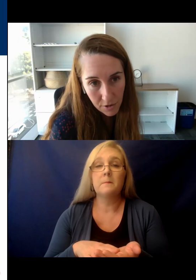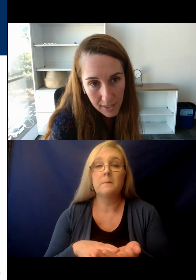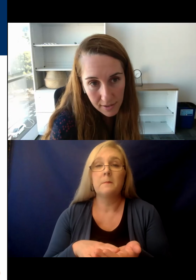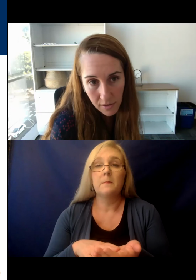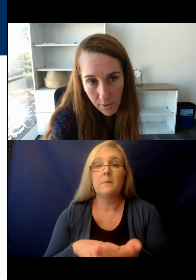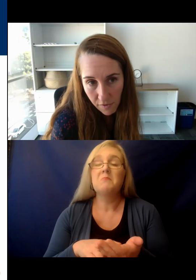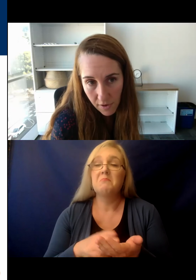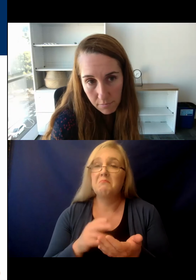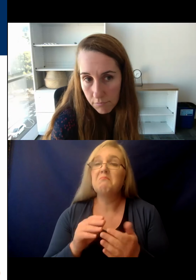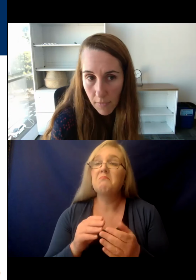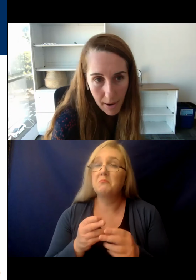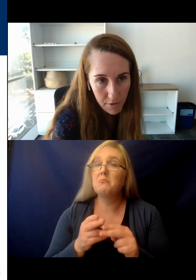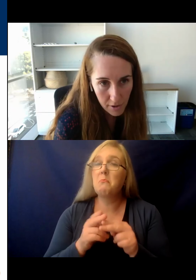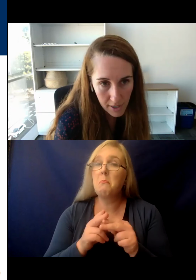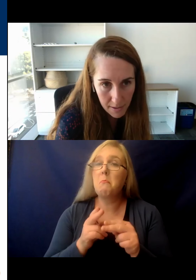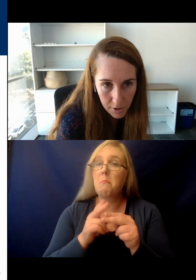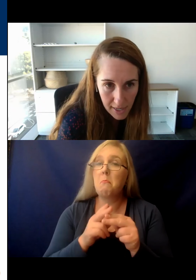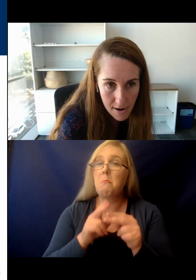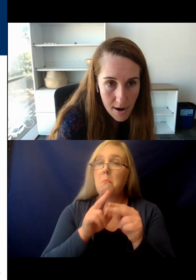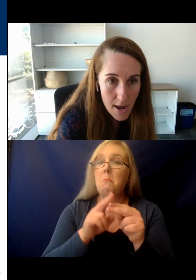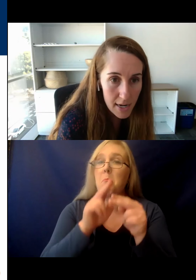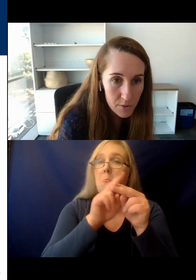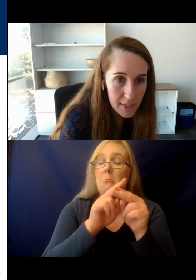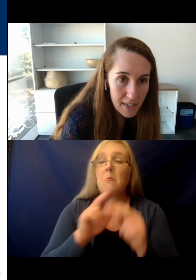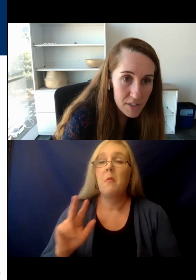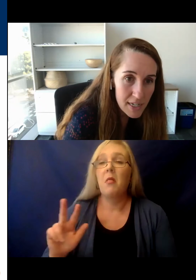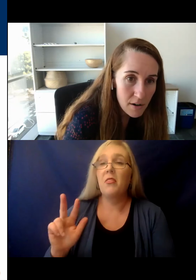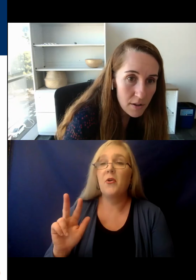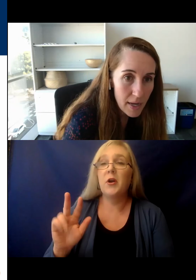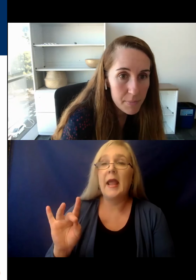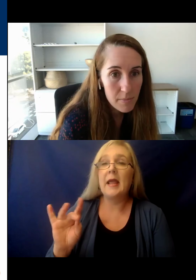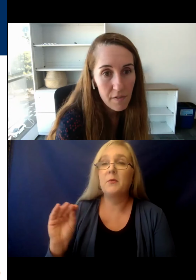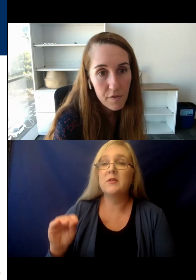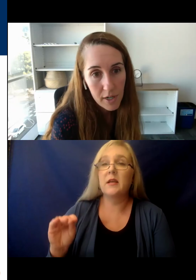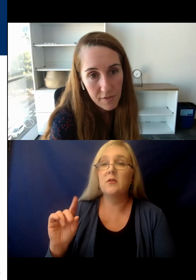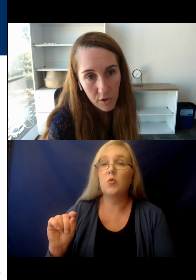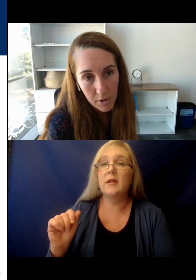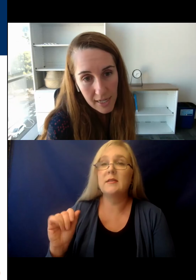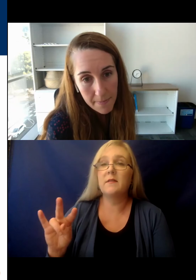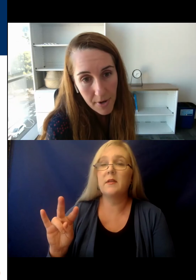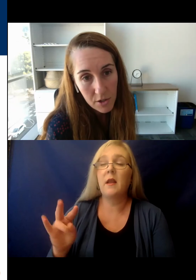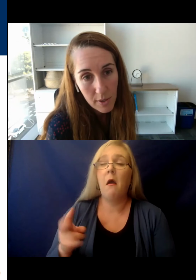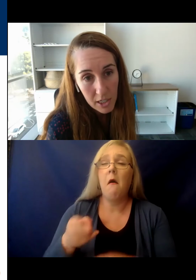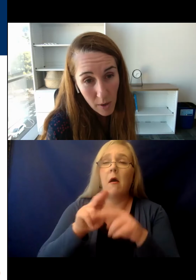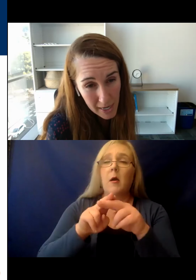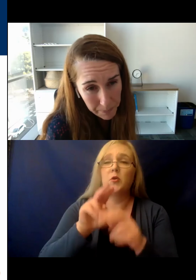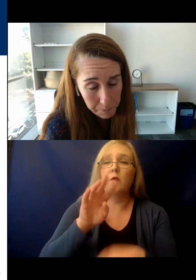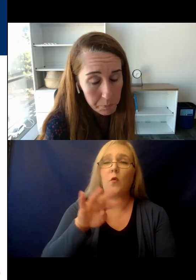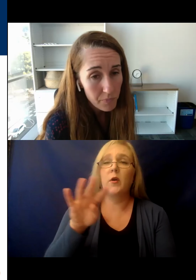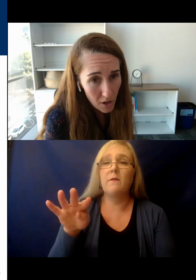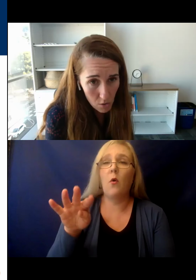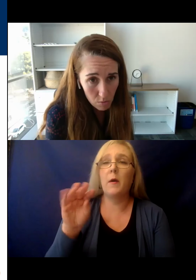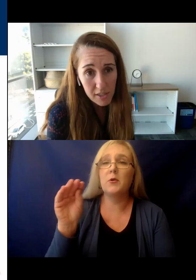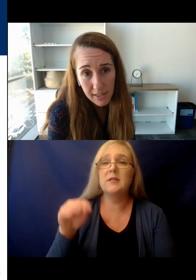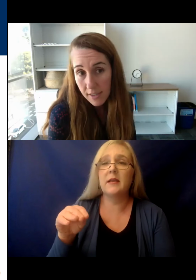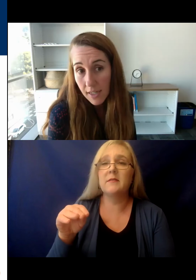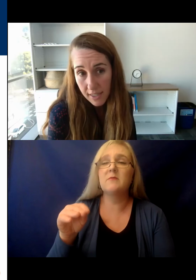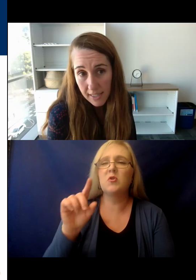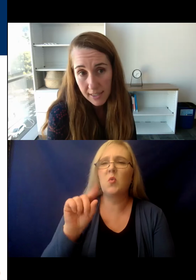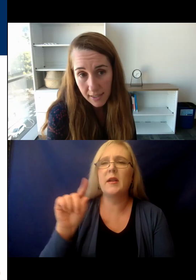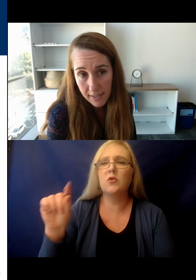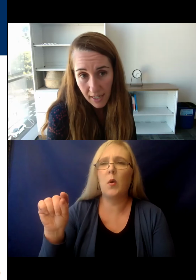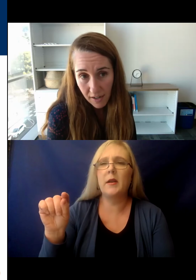steadily increased, going from about 38% in 2017 all the way up to about 44% in 2020, which is